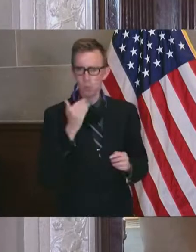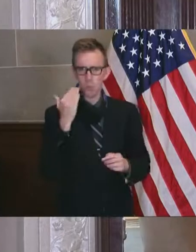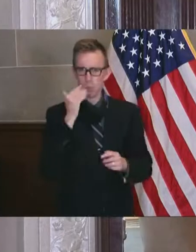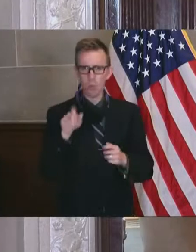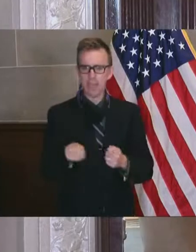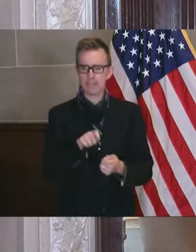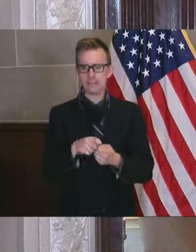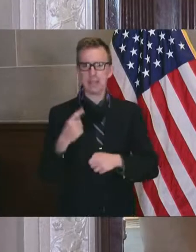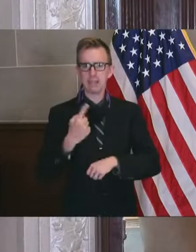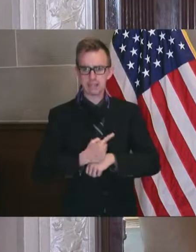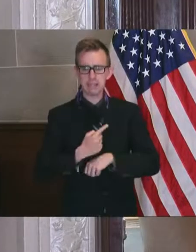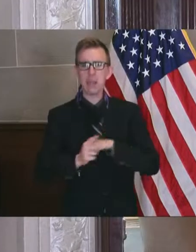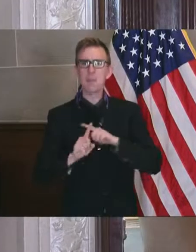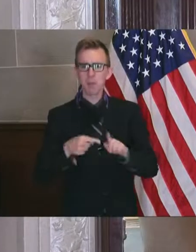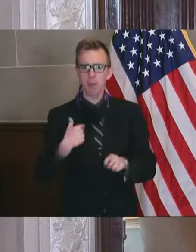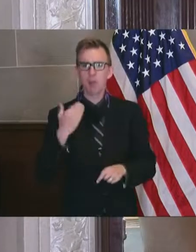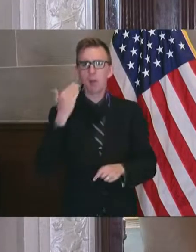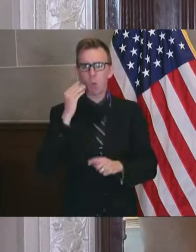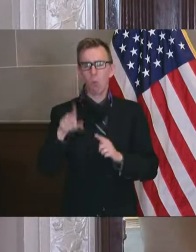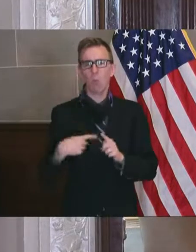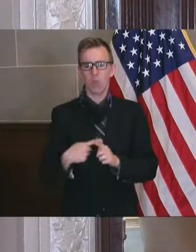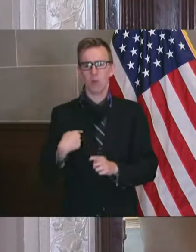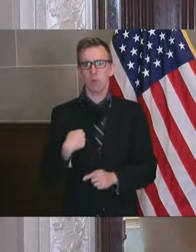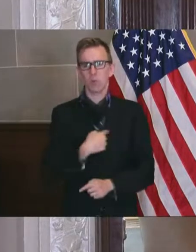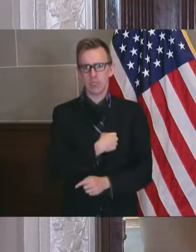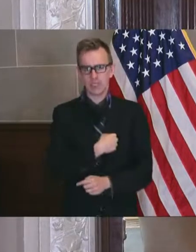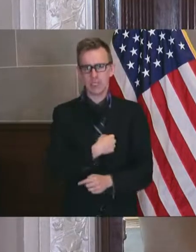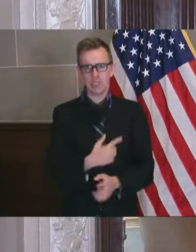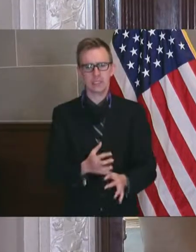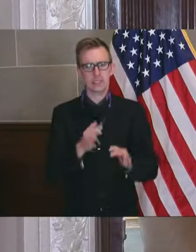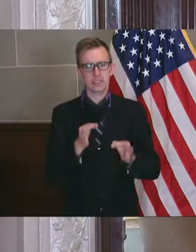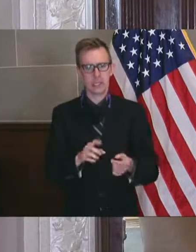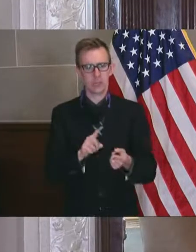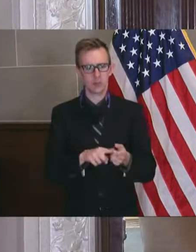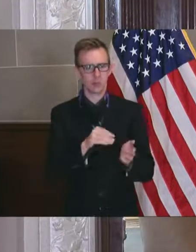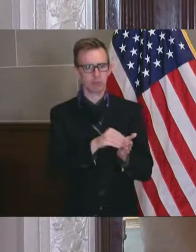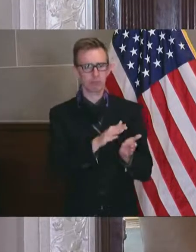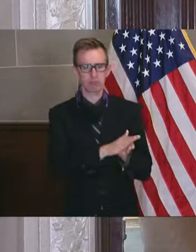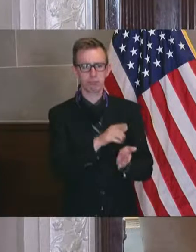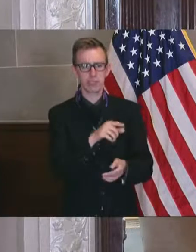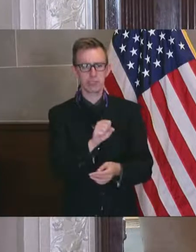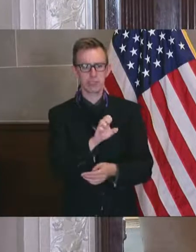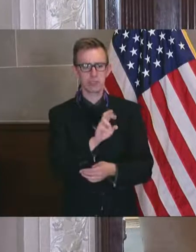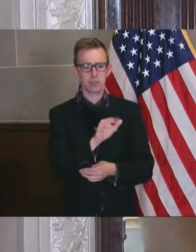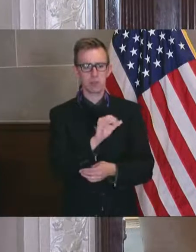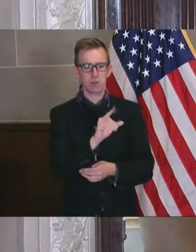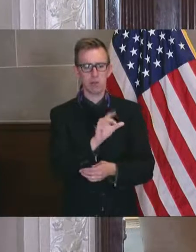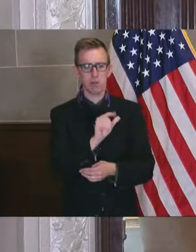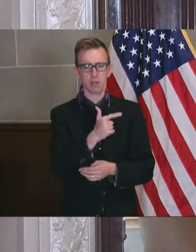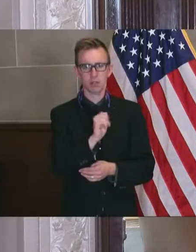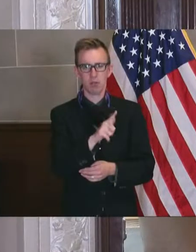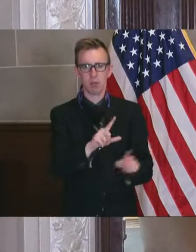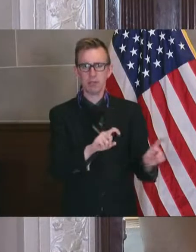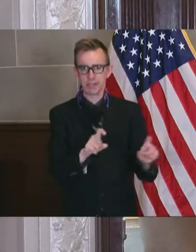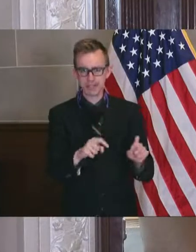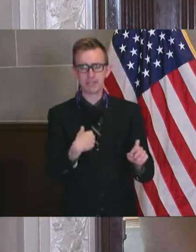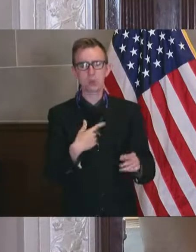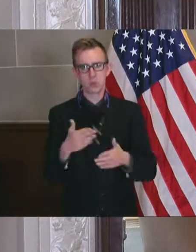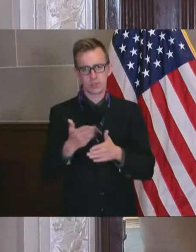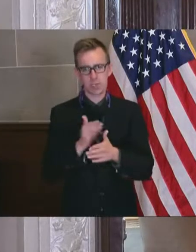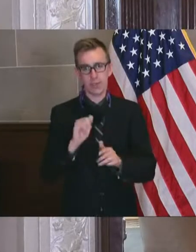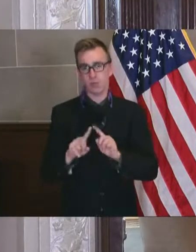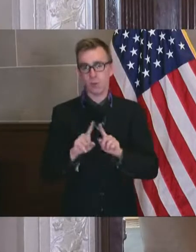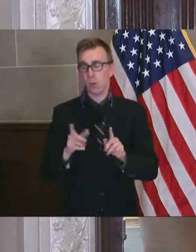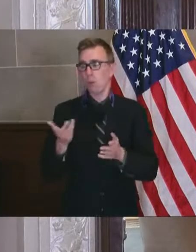exact date, but I do know that when we decided to put the serological testing, we decided to share that as well. So I can't